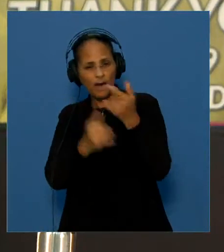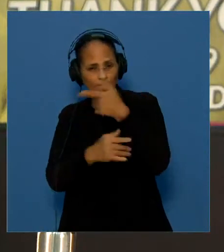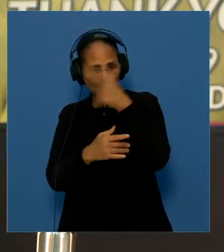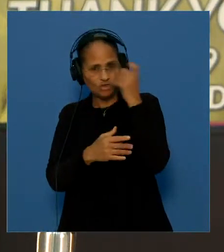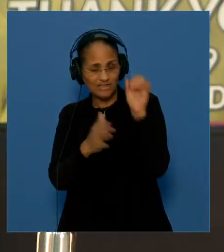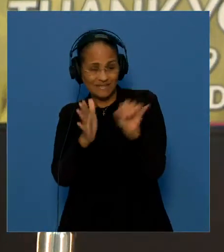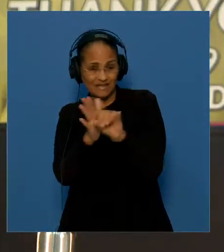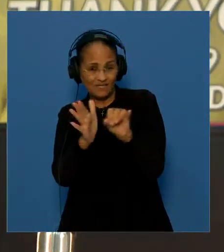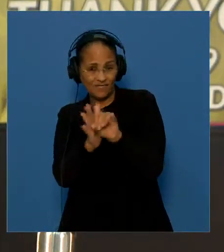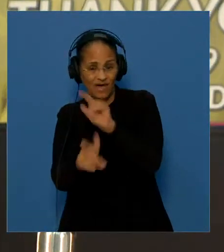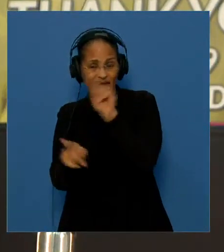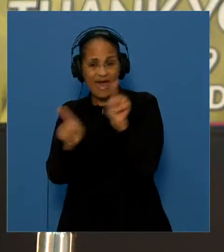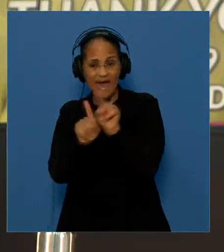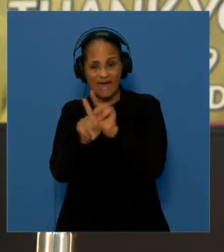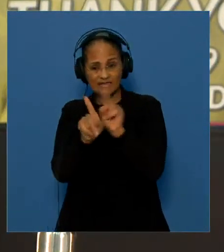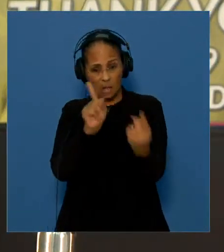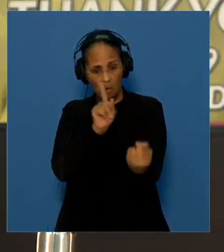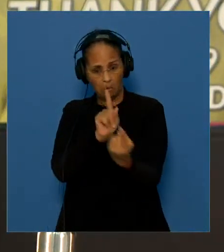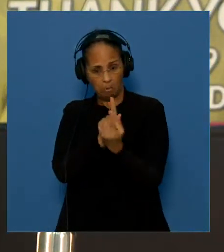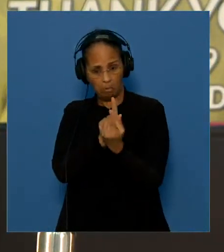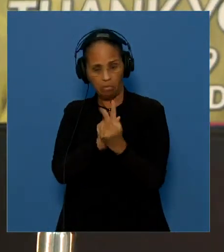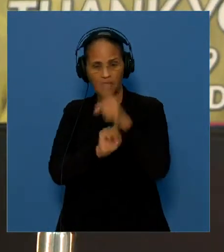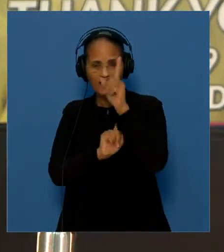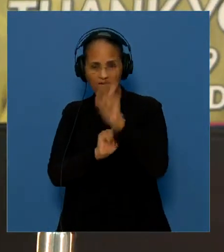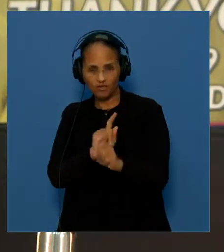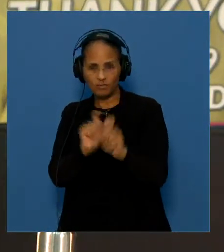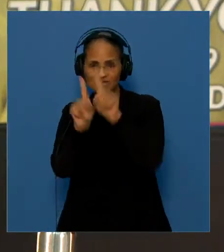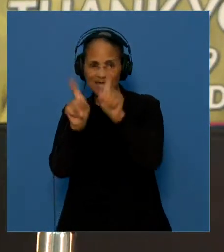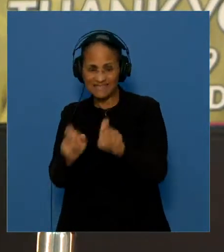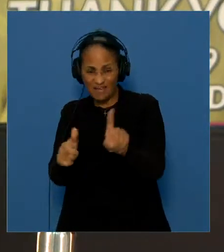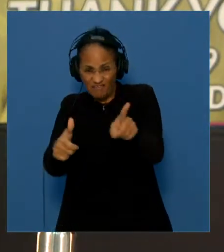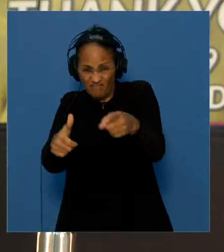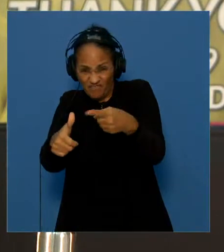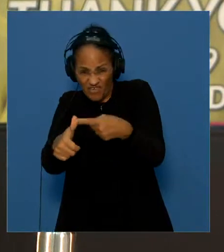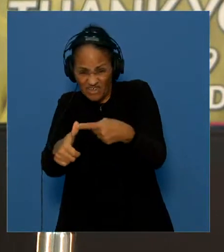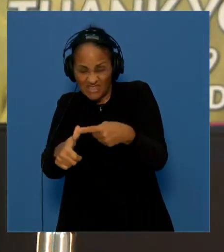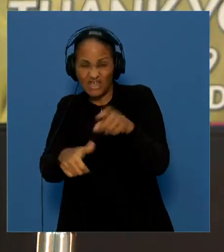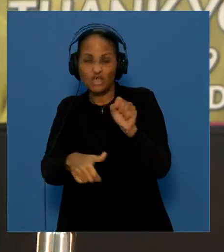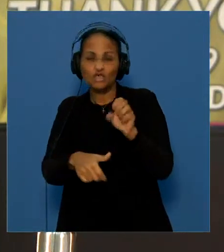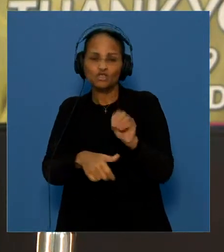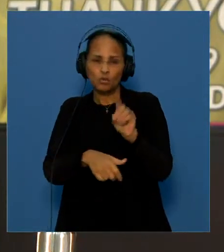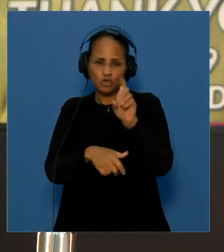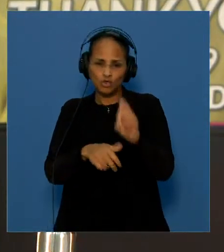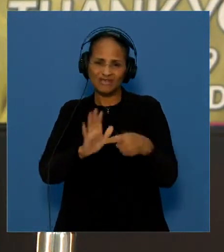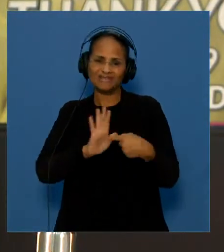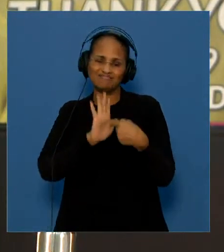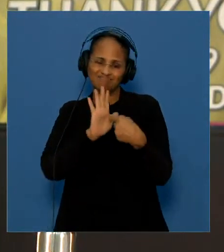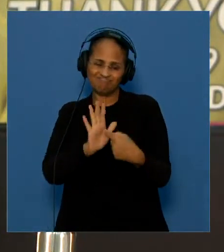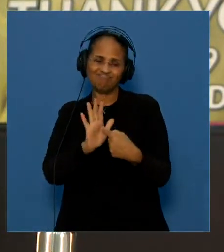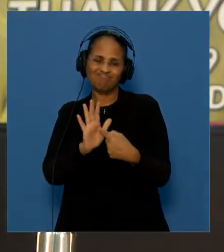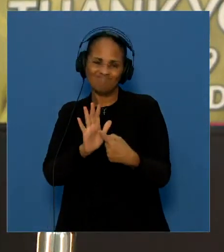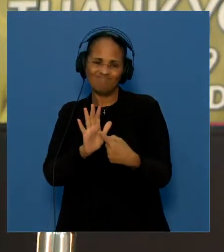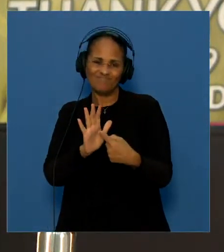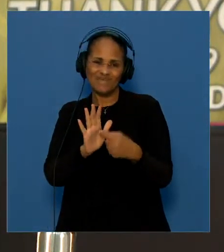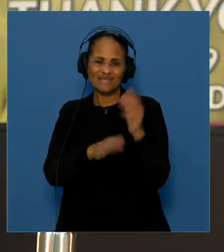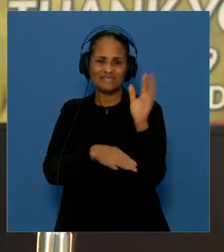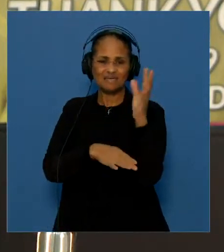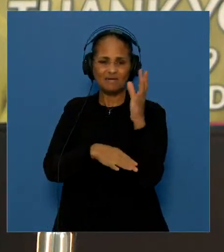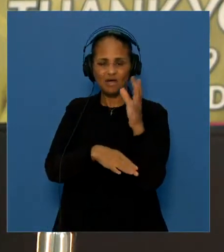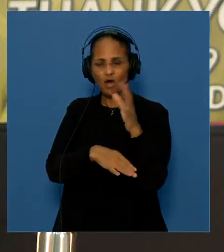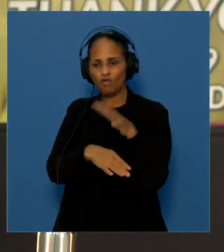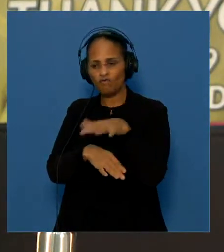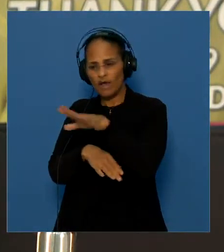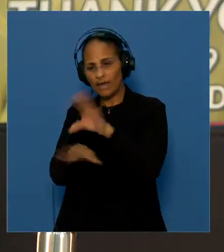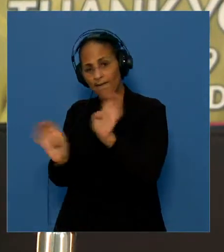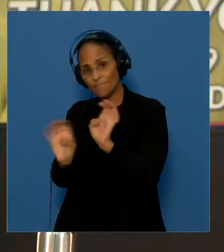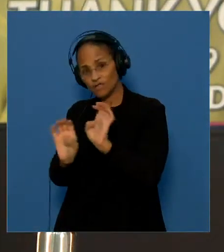were identified as close contacts, to have to be tested first. So I kind of used as an illustration a couple of weeks ago, similar to a triage system. When